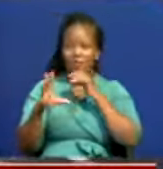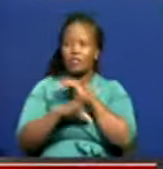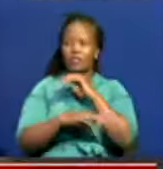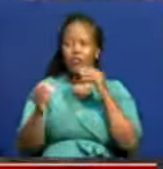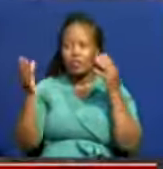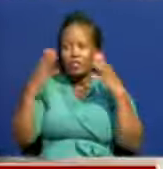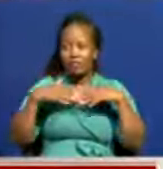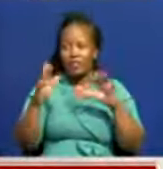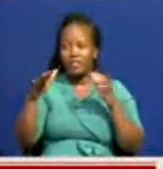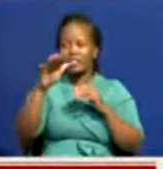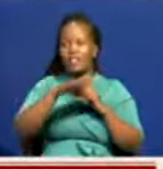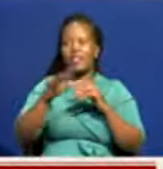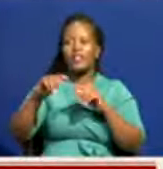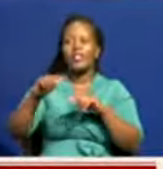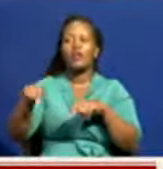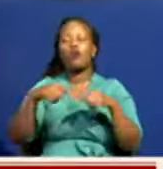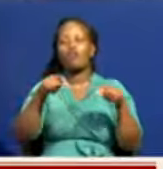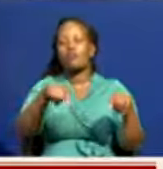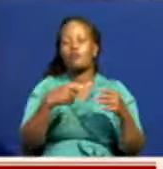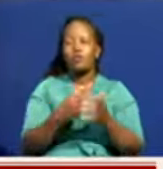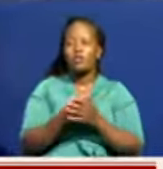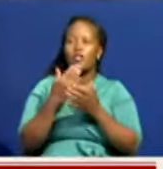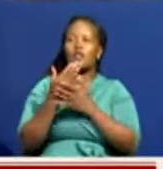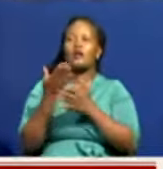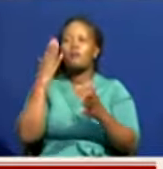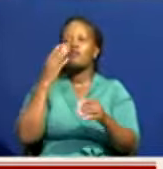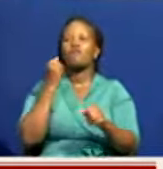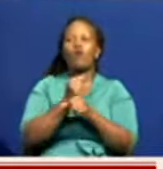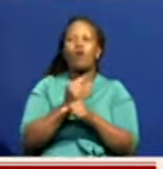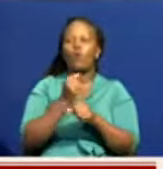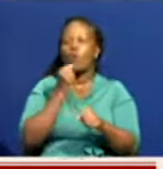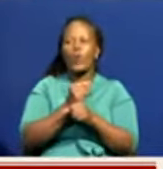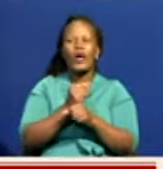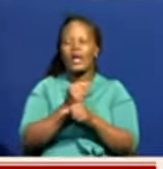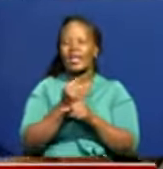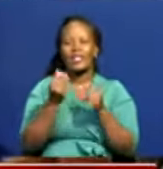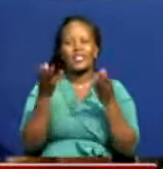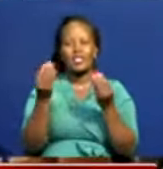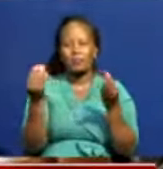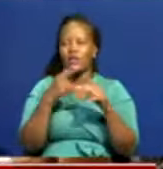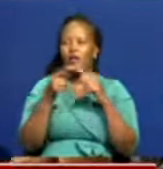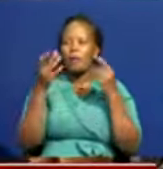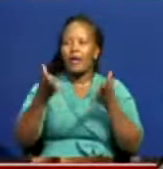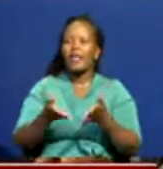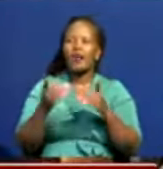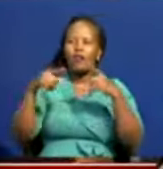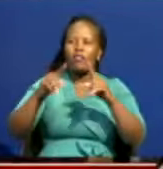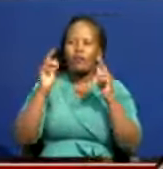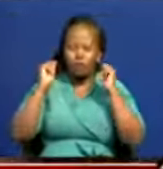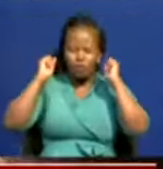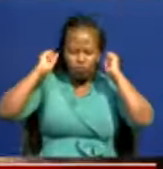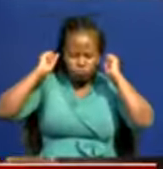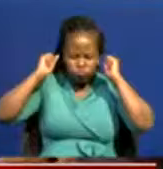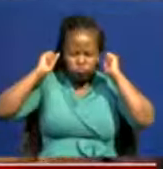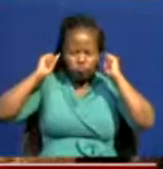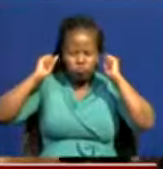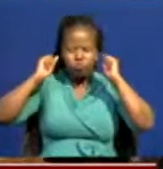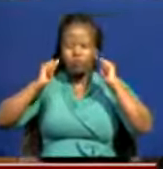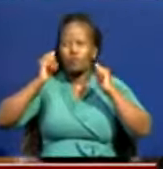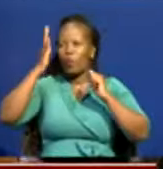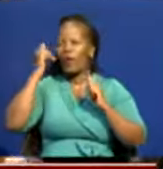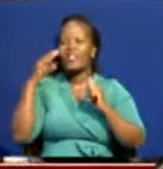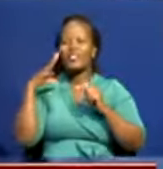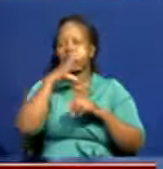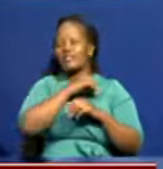Limuru constituency. Initially, the workload was minimal, but now they're forced to carry luggage on their backs and cart due to the rise of